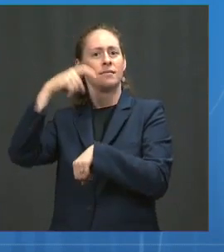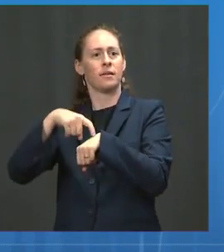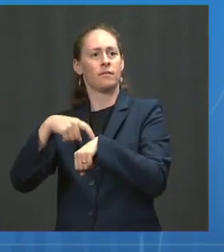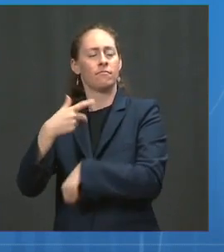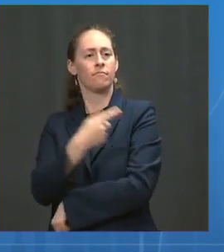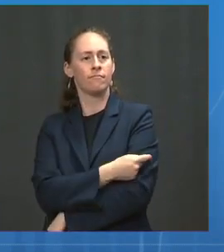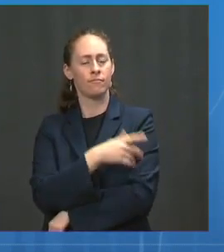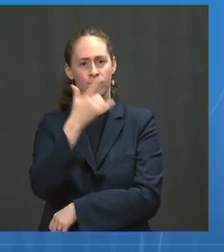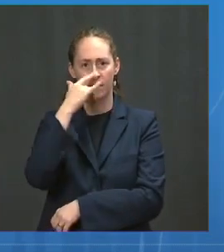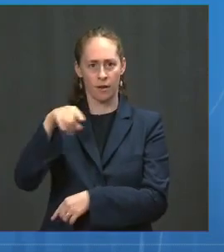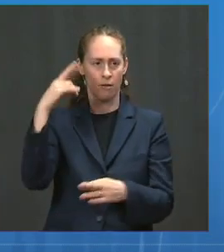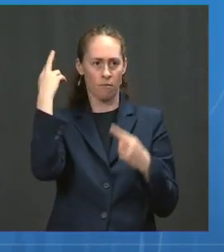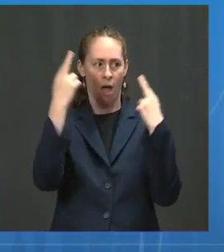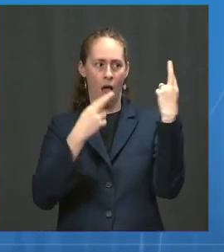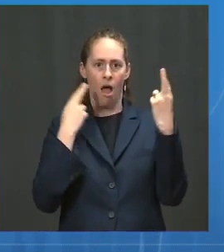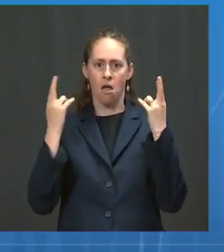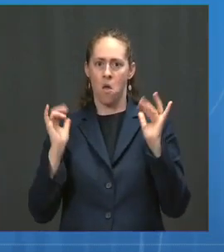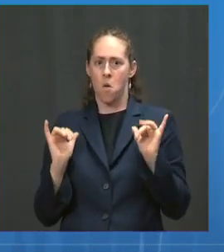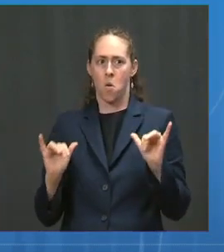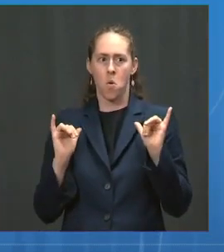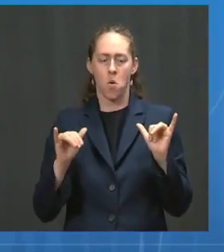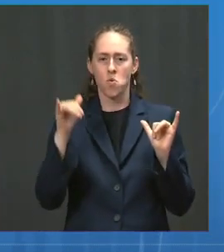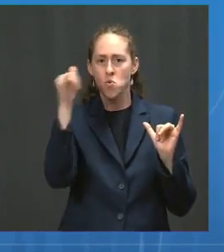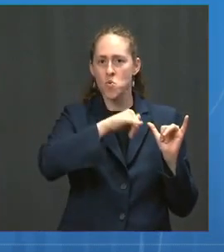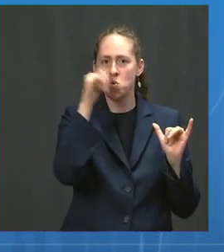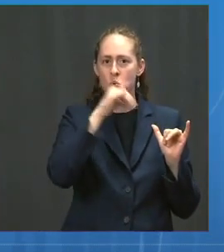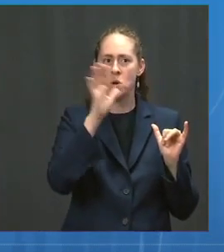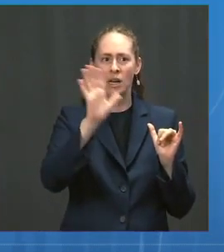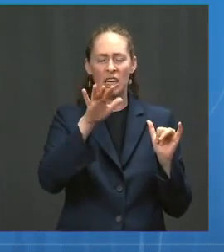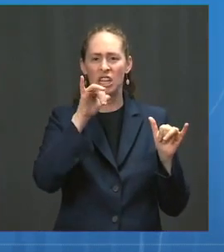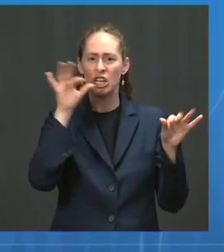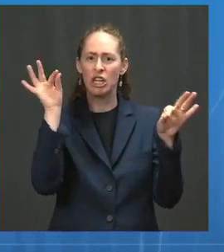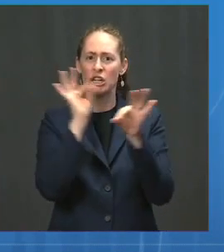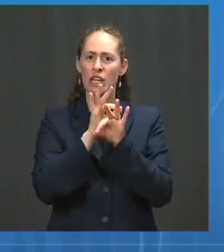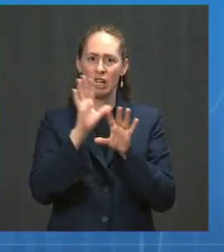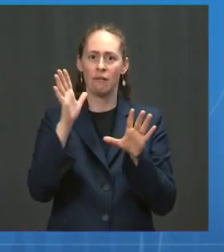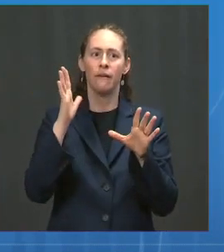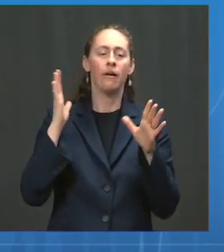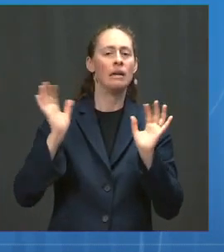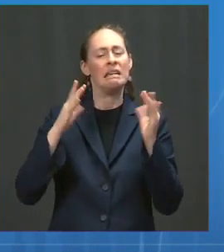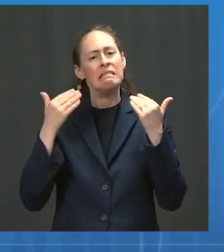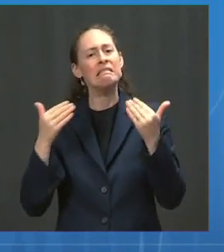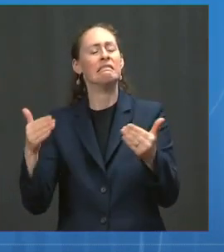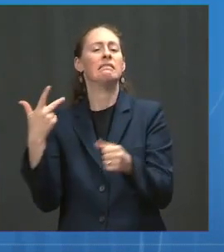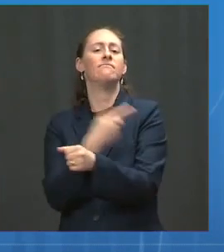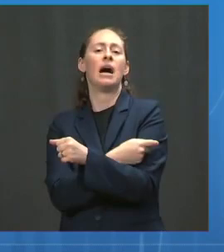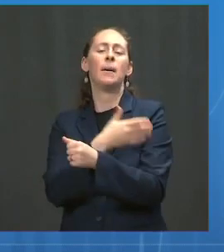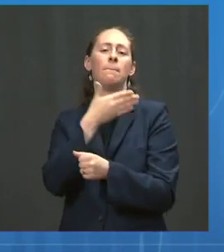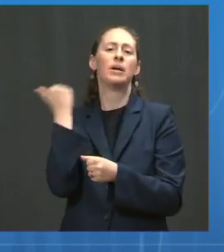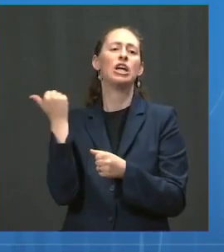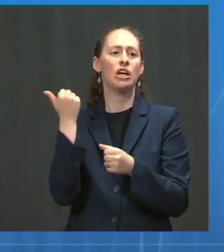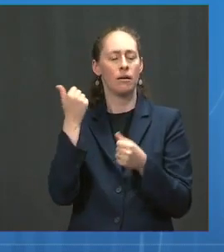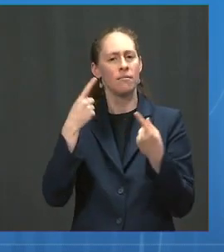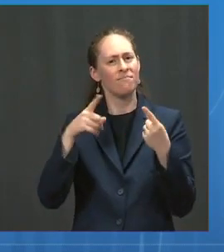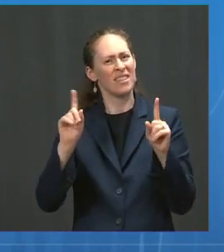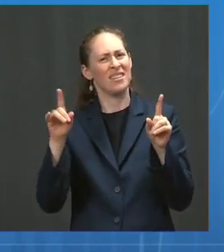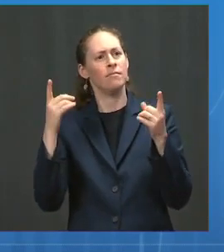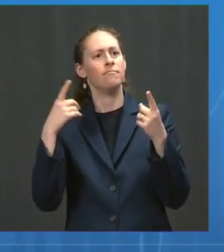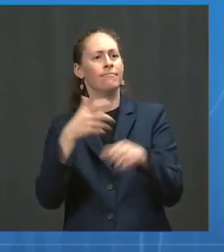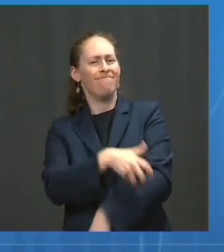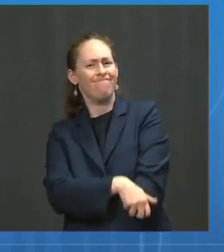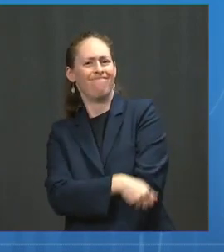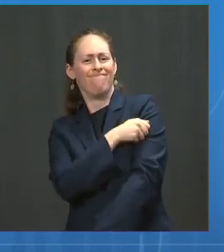being unvaccinated and unprotected. And they're responding by doing their part, rolling up their sleeve, and